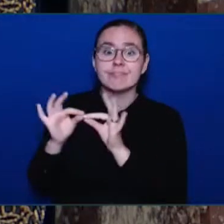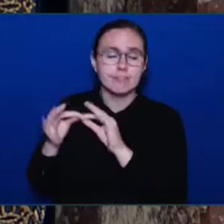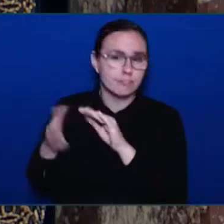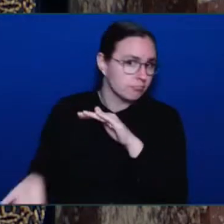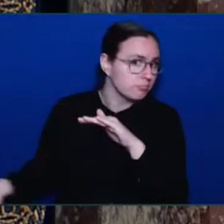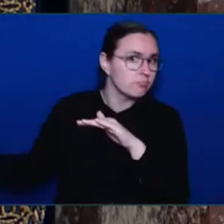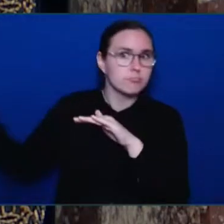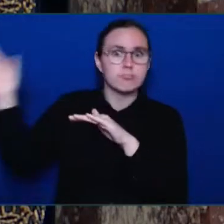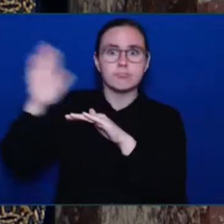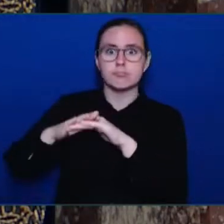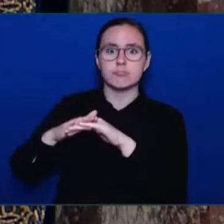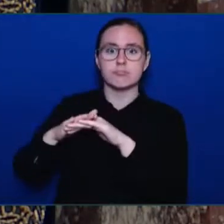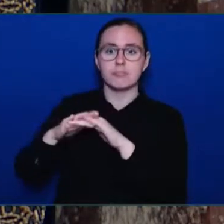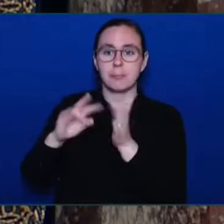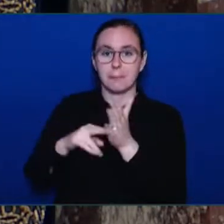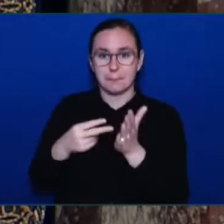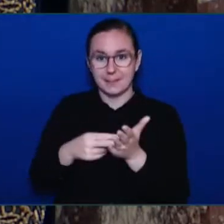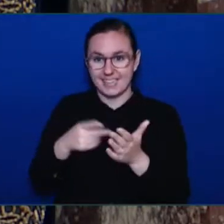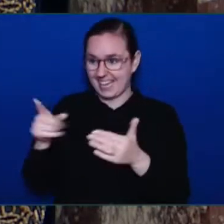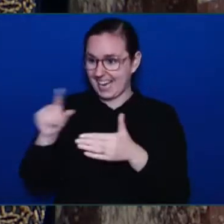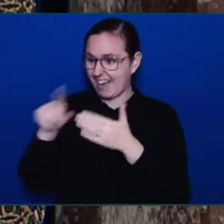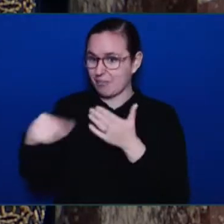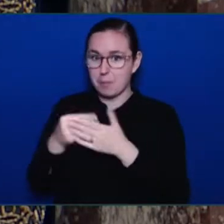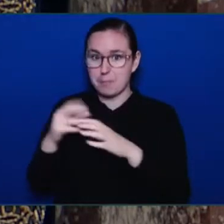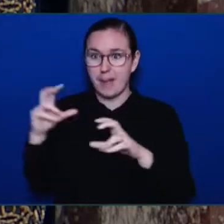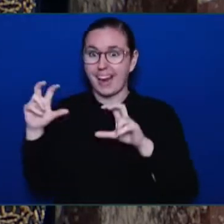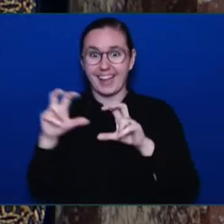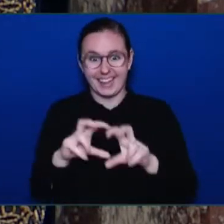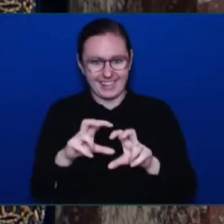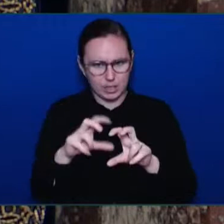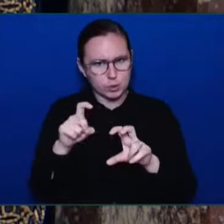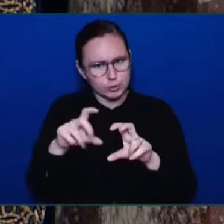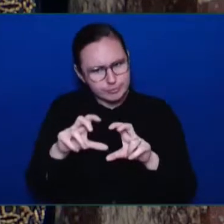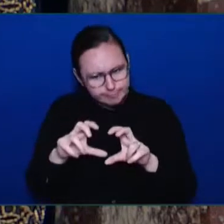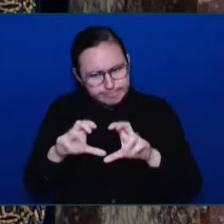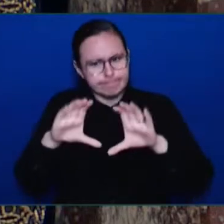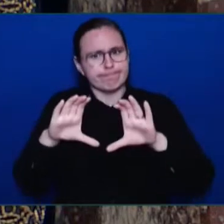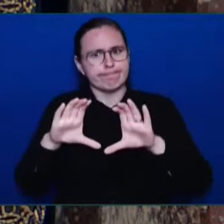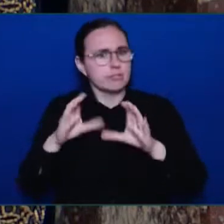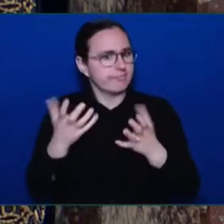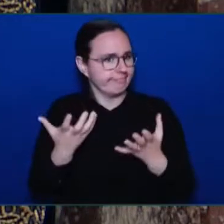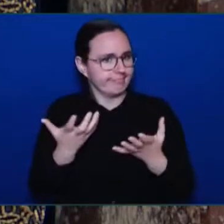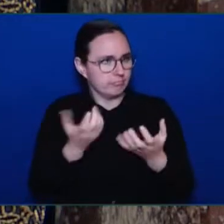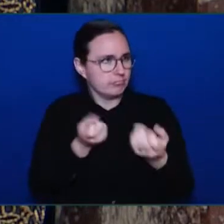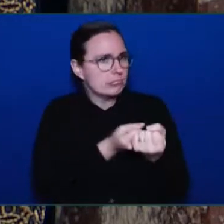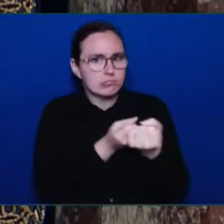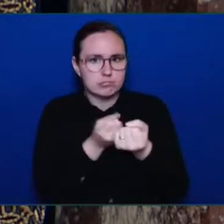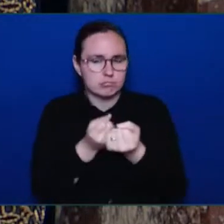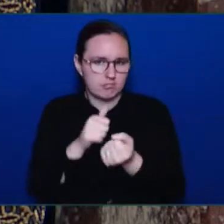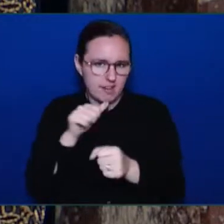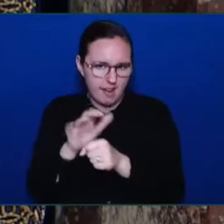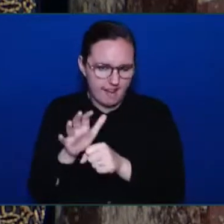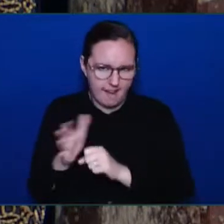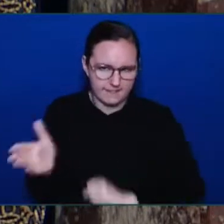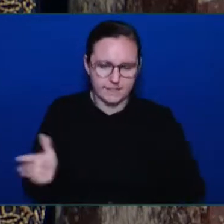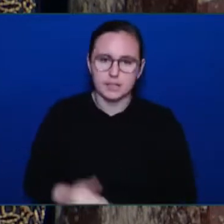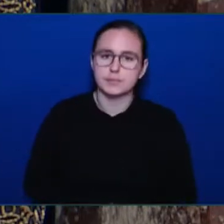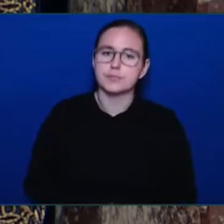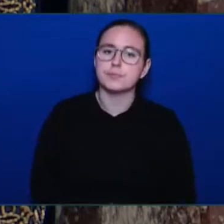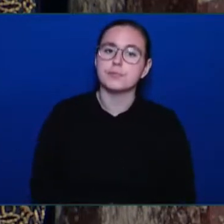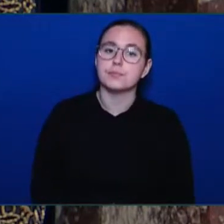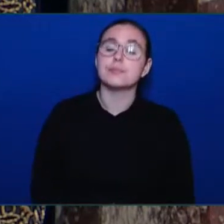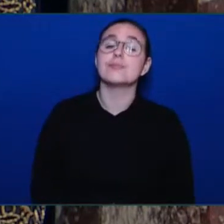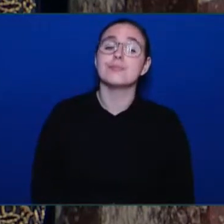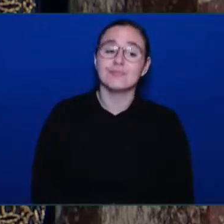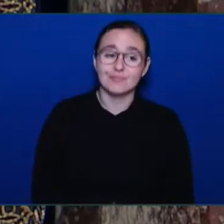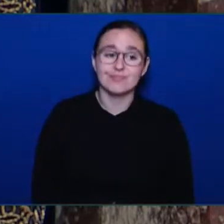the collective agreements. That means that all the other inflationary costs go unfunded. That includes exempt